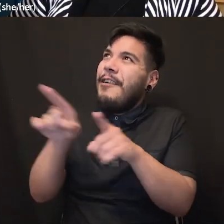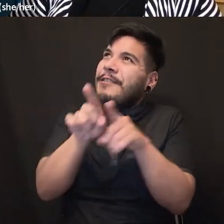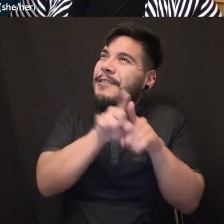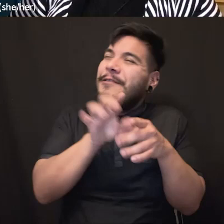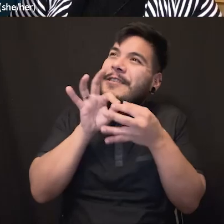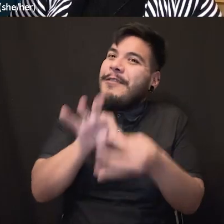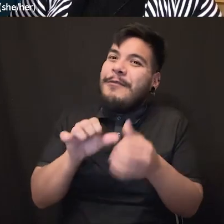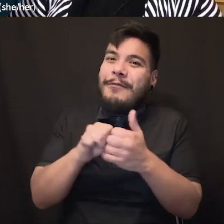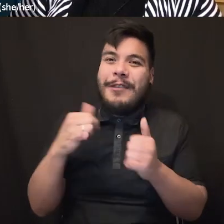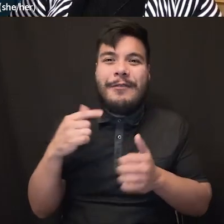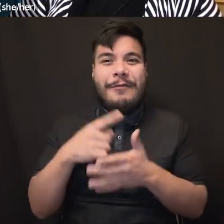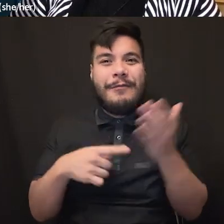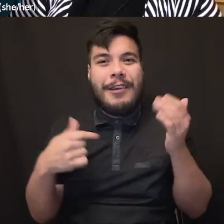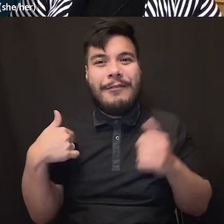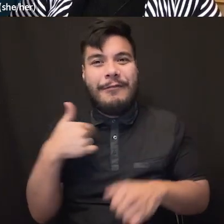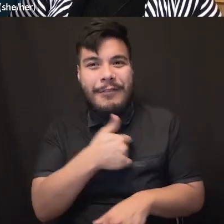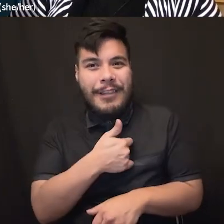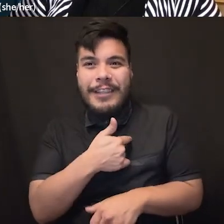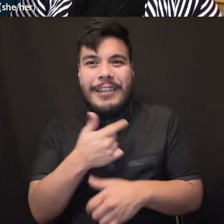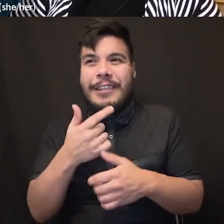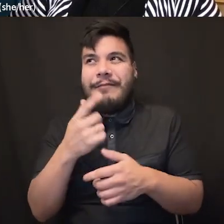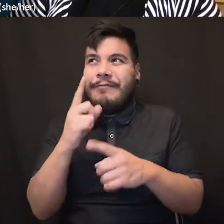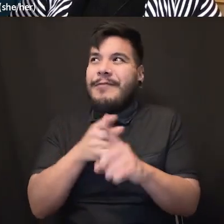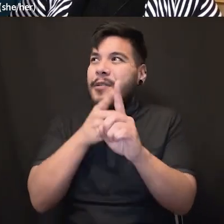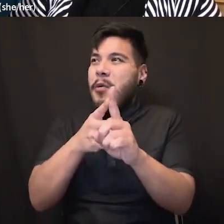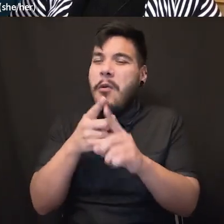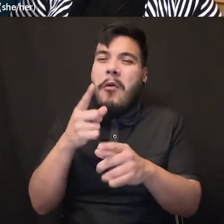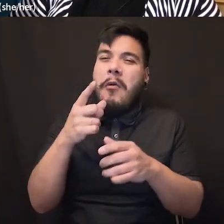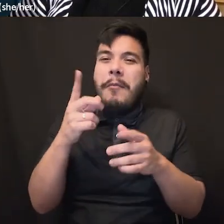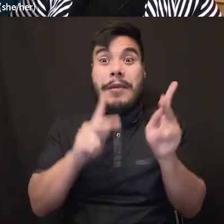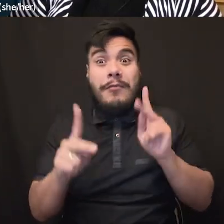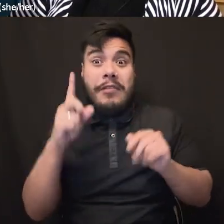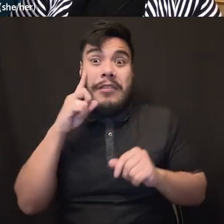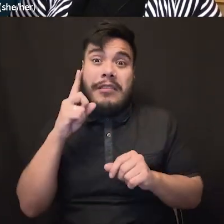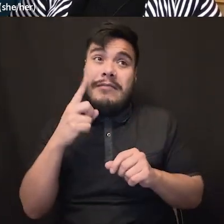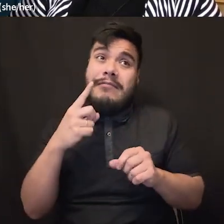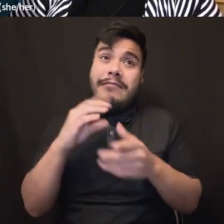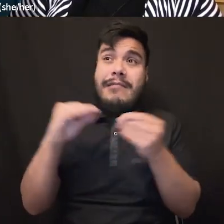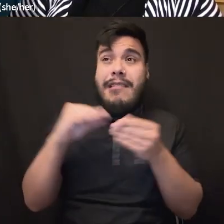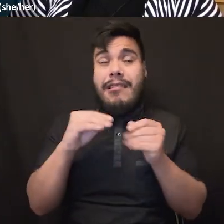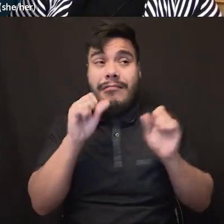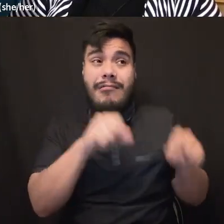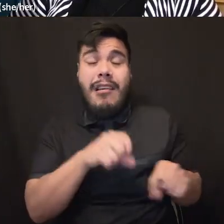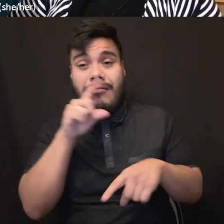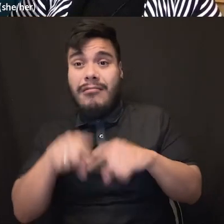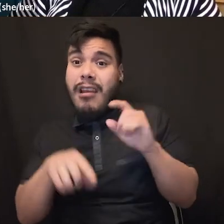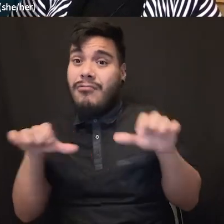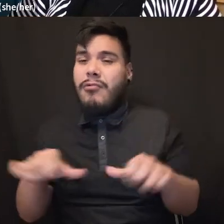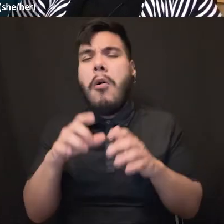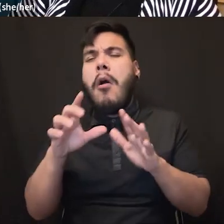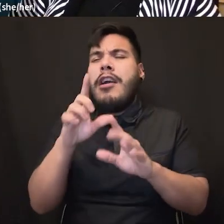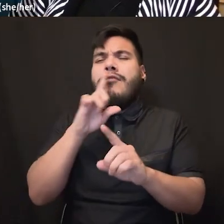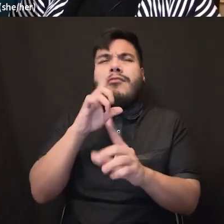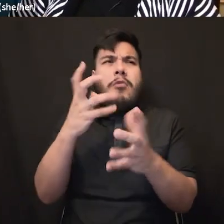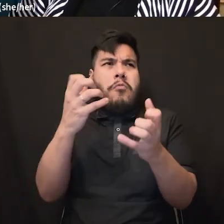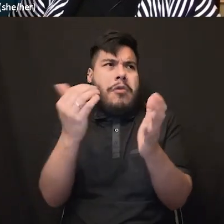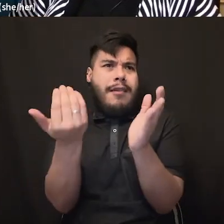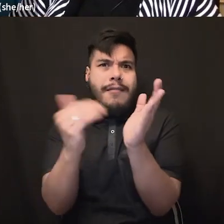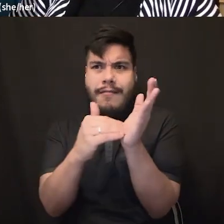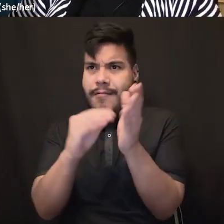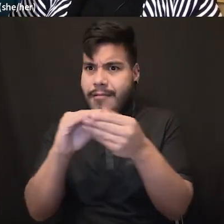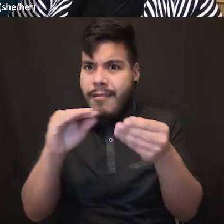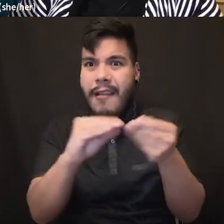people tell you you can and can't do as a fat person. I should say we should have said to our audience at the beginning, for folks who are